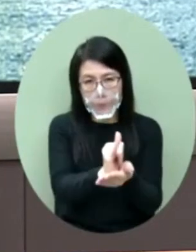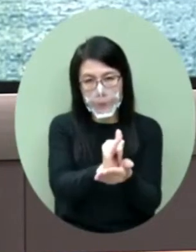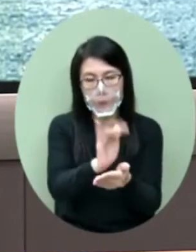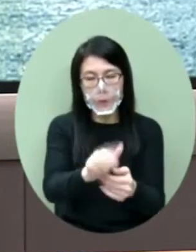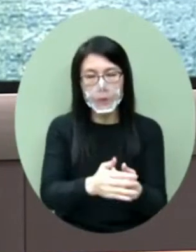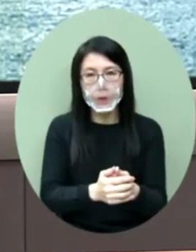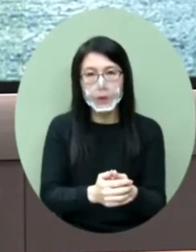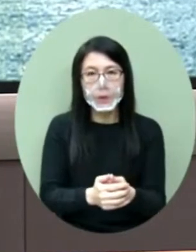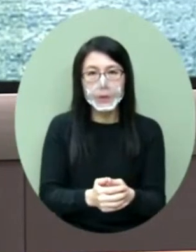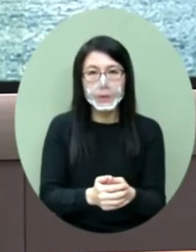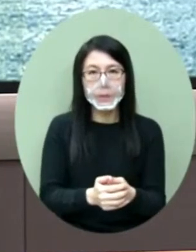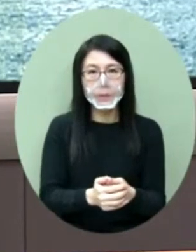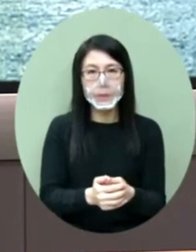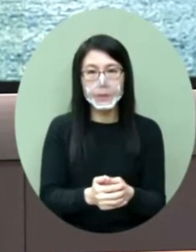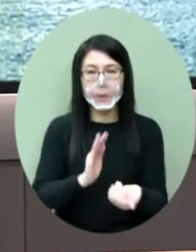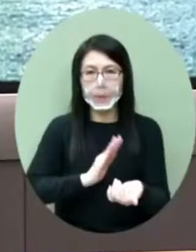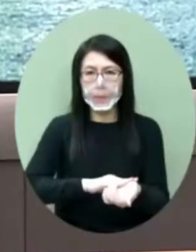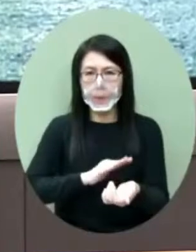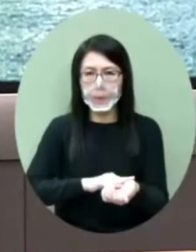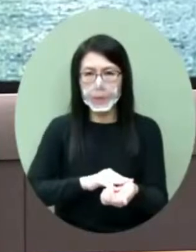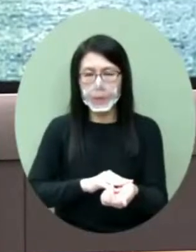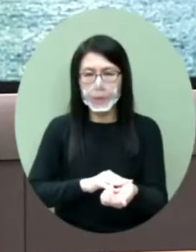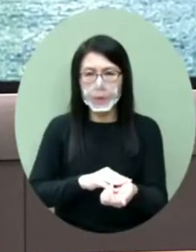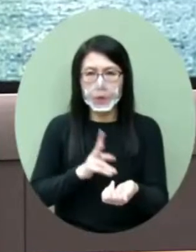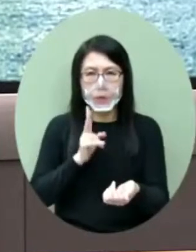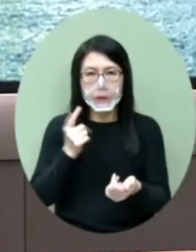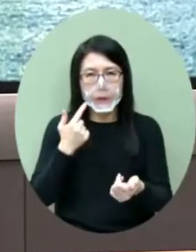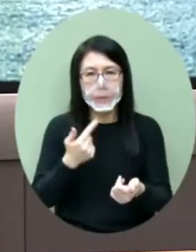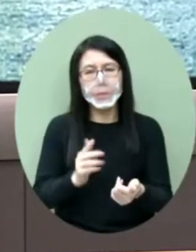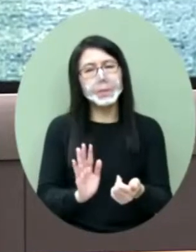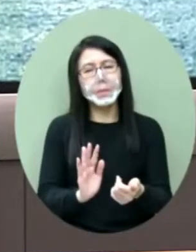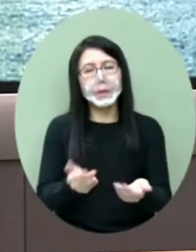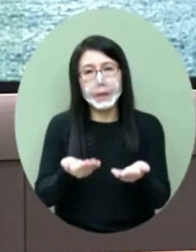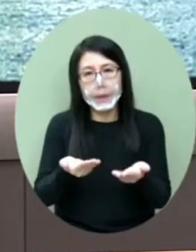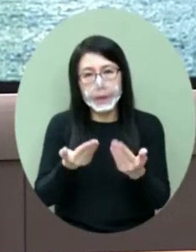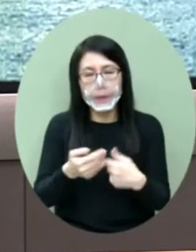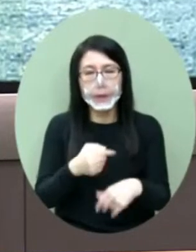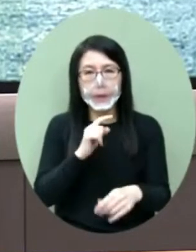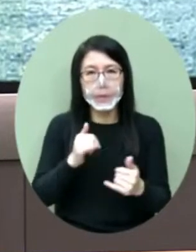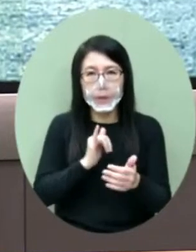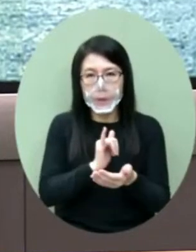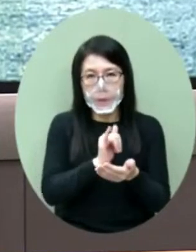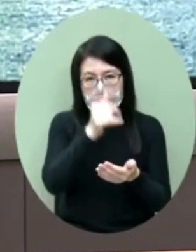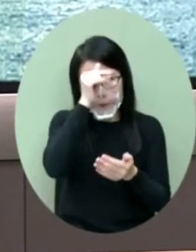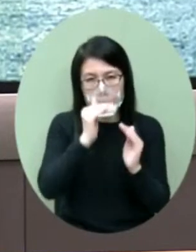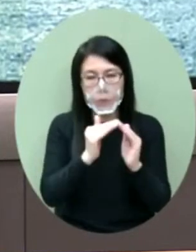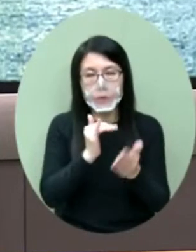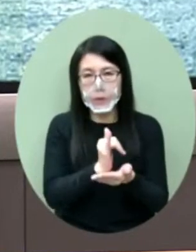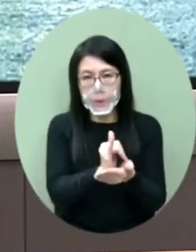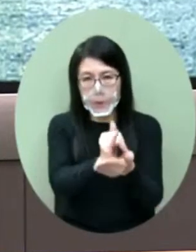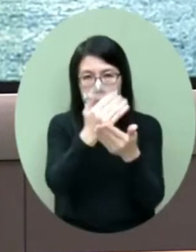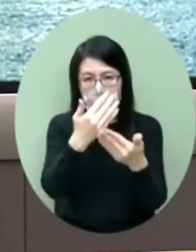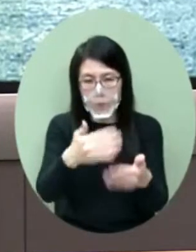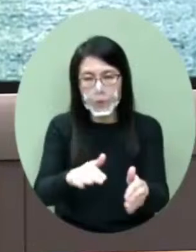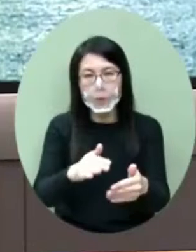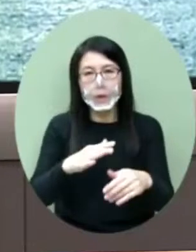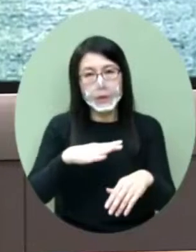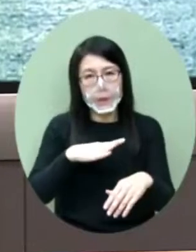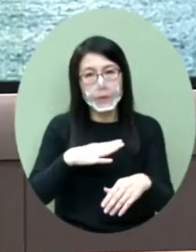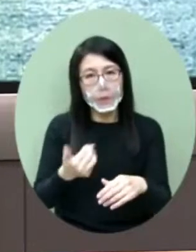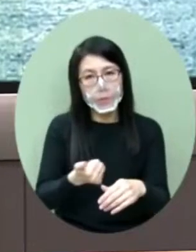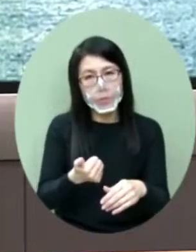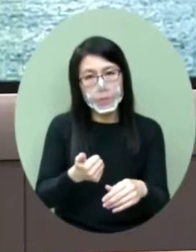through the A&E departments. And for the mild cases or after